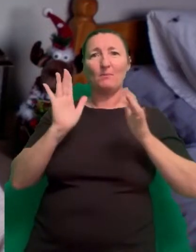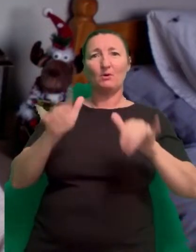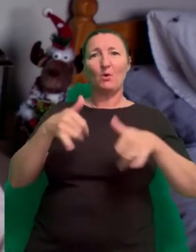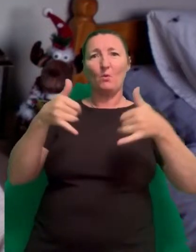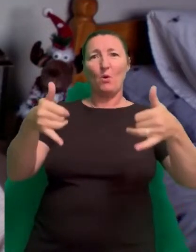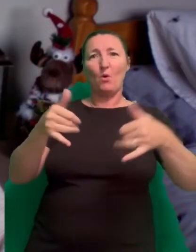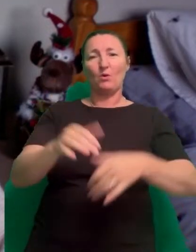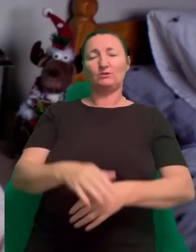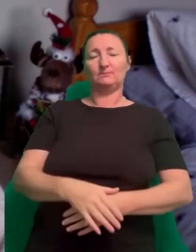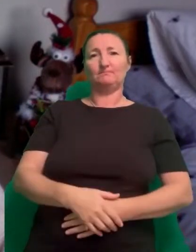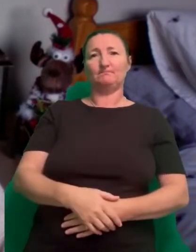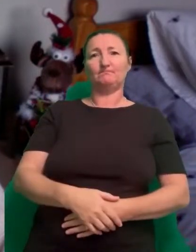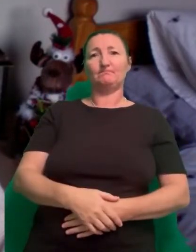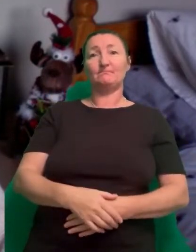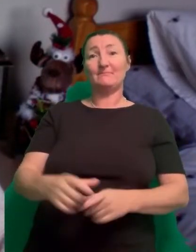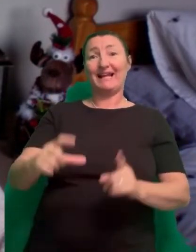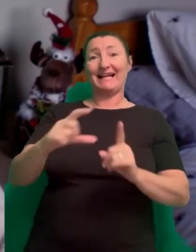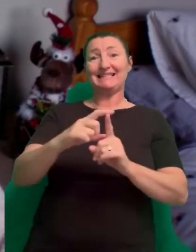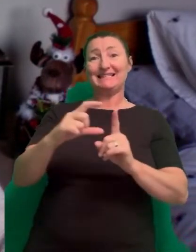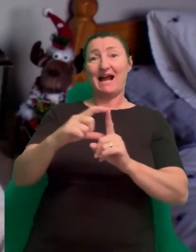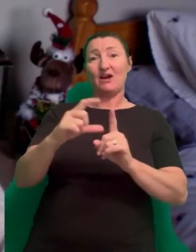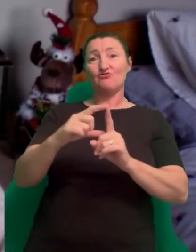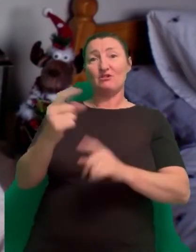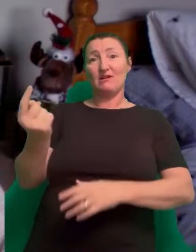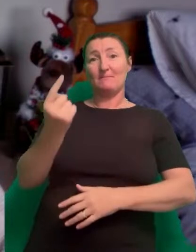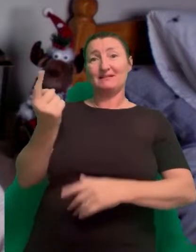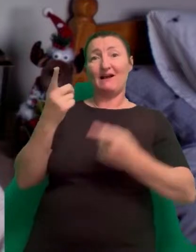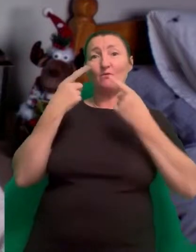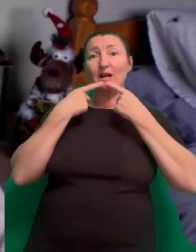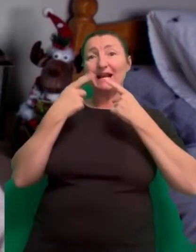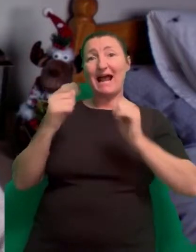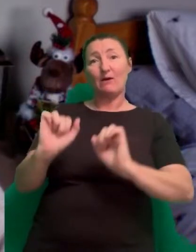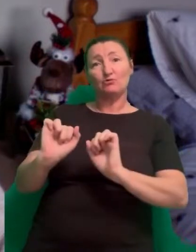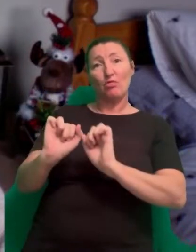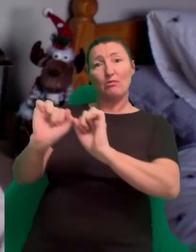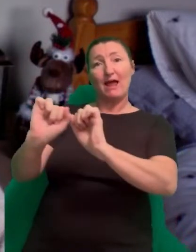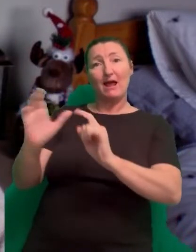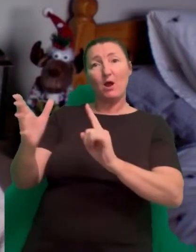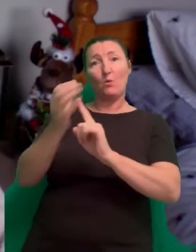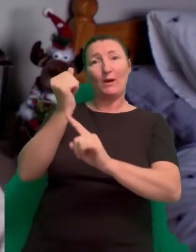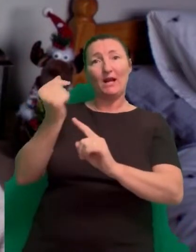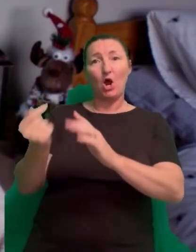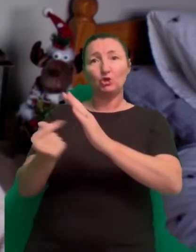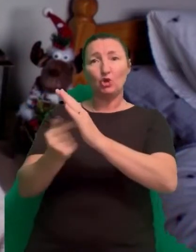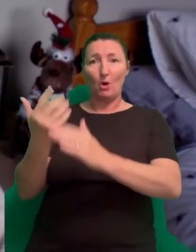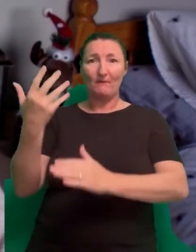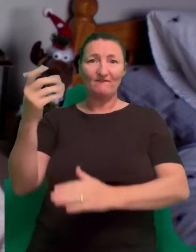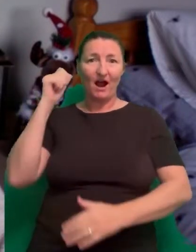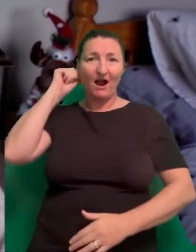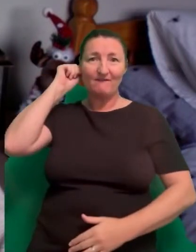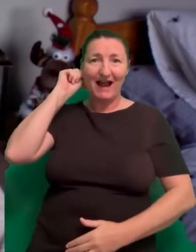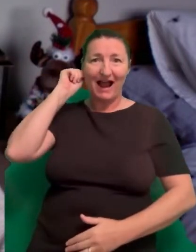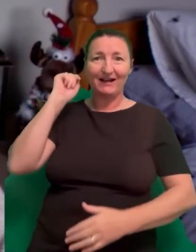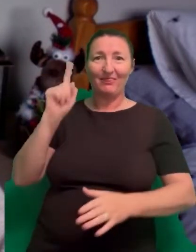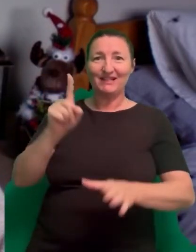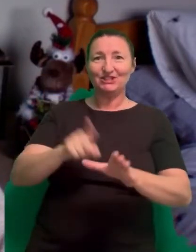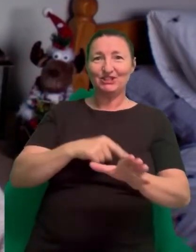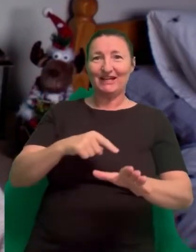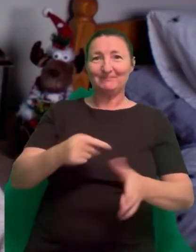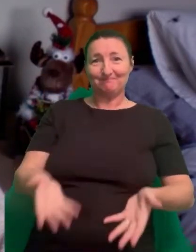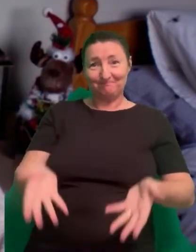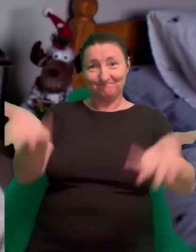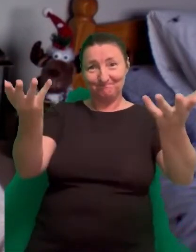Open Awards. We will then hear Darren announce their winners for their top 5 hacks this